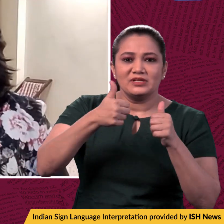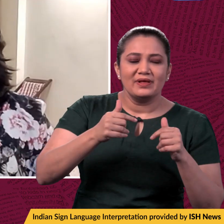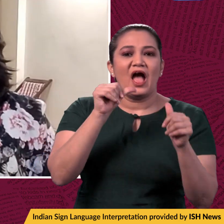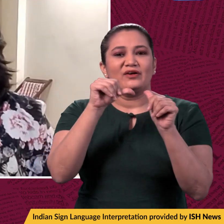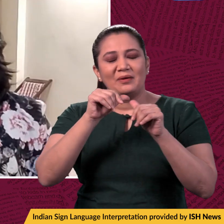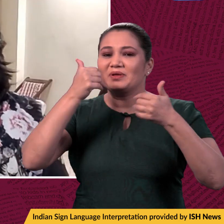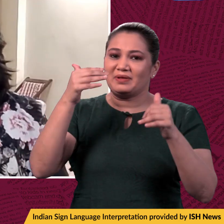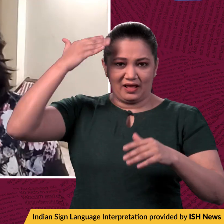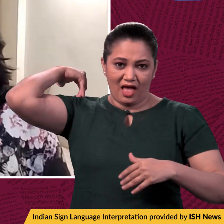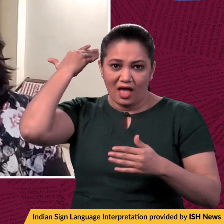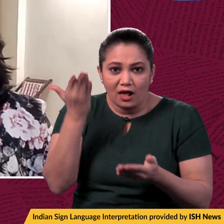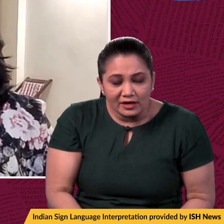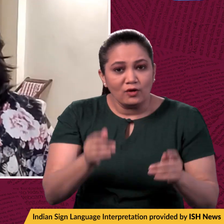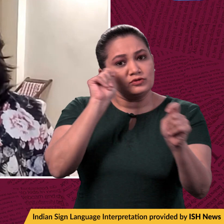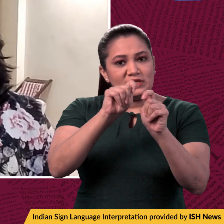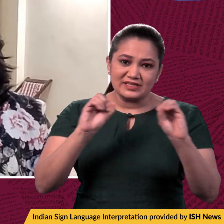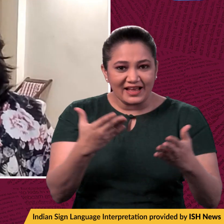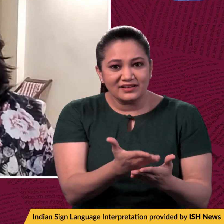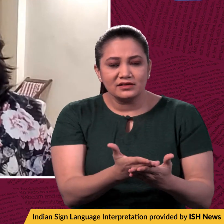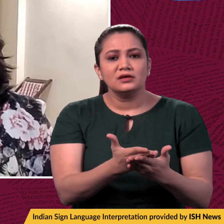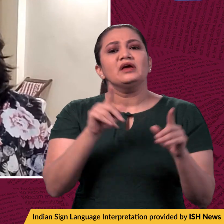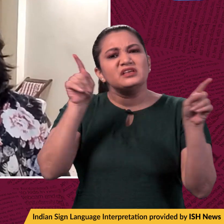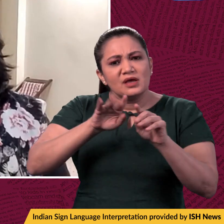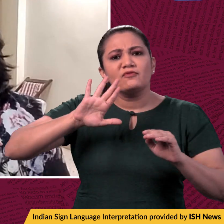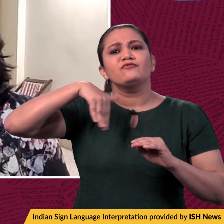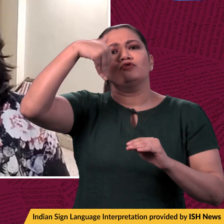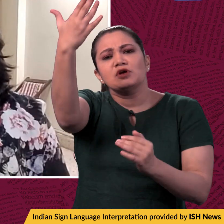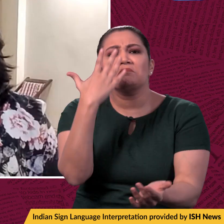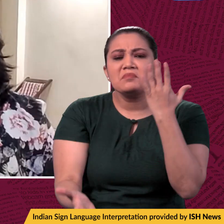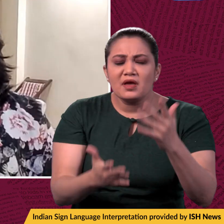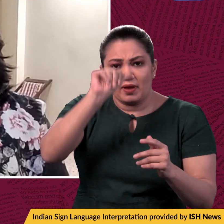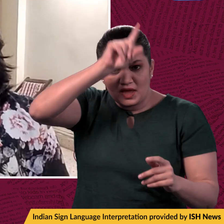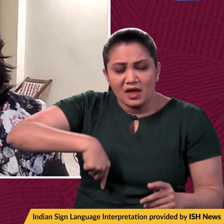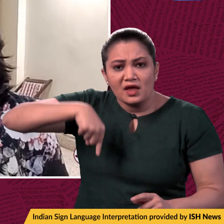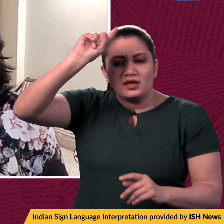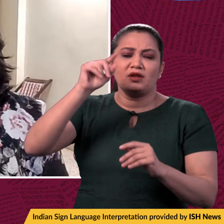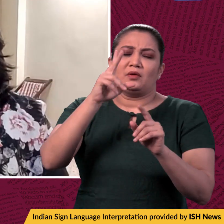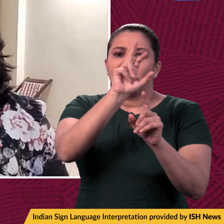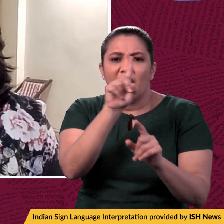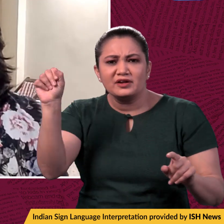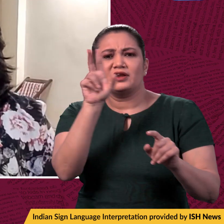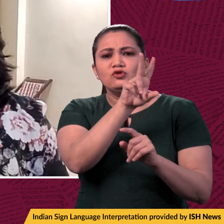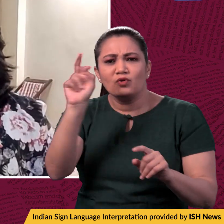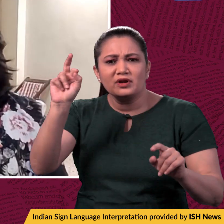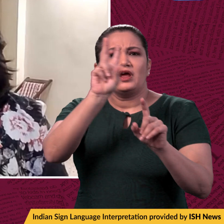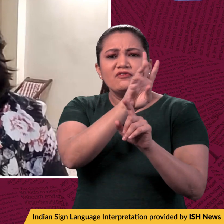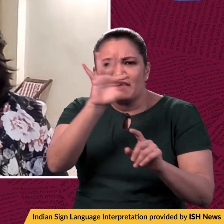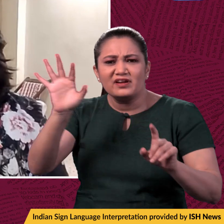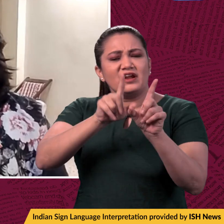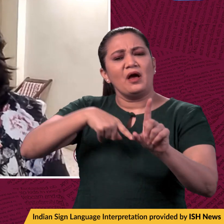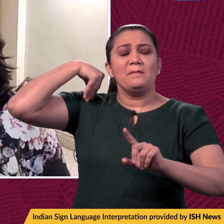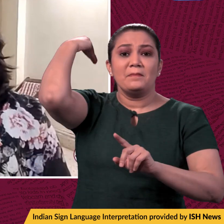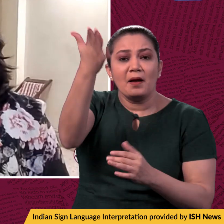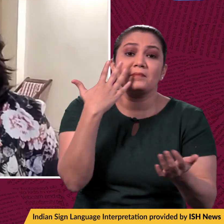constructed in Ayodhya. Aren't we constructing it now? In the same way, sometime in the future, after 100 or 200 or